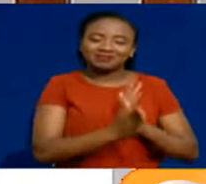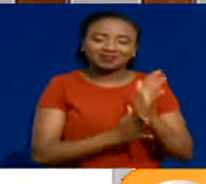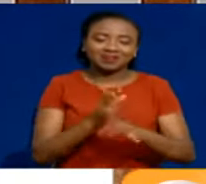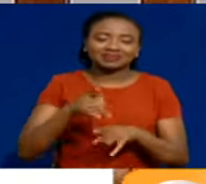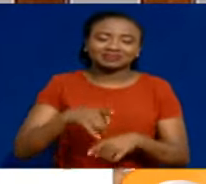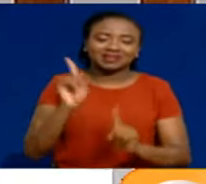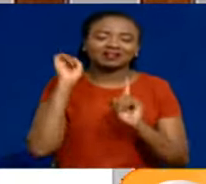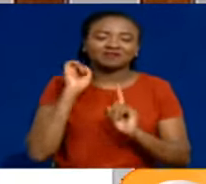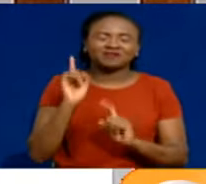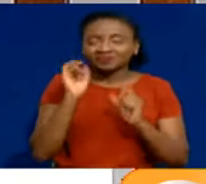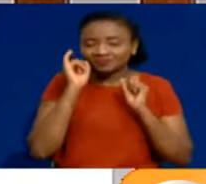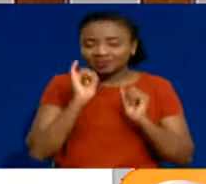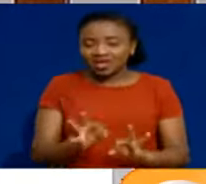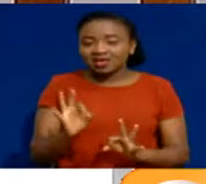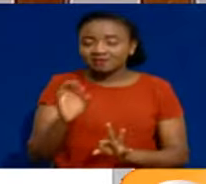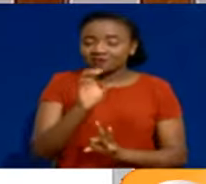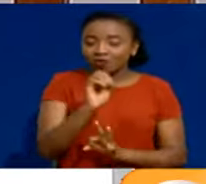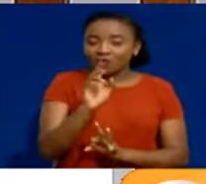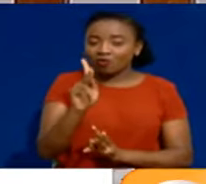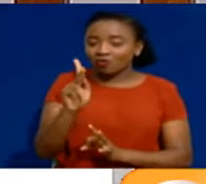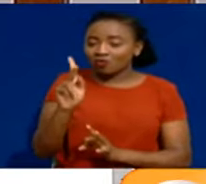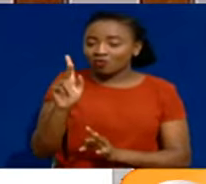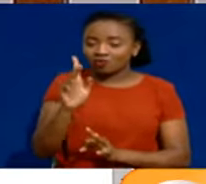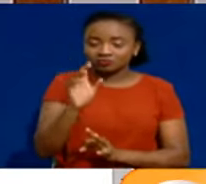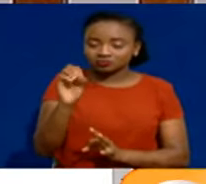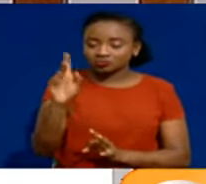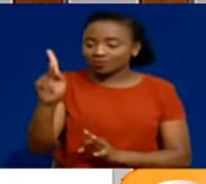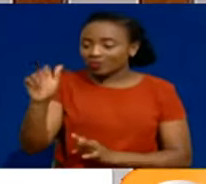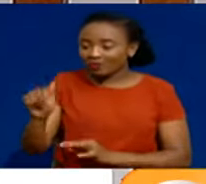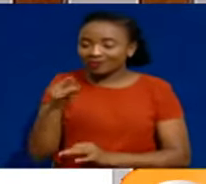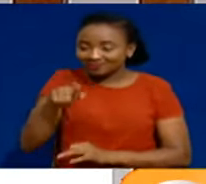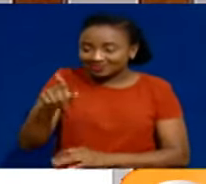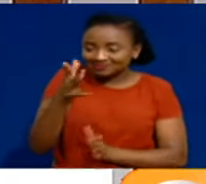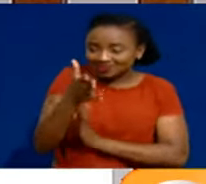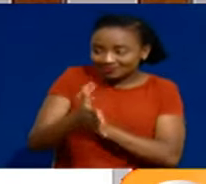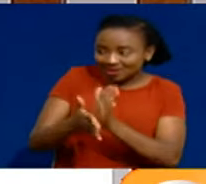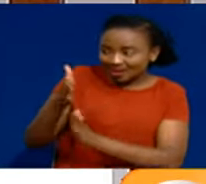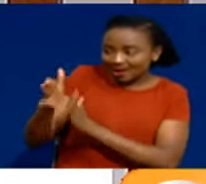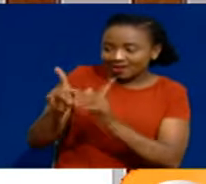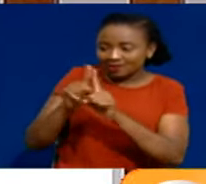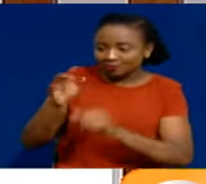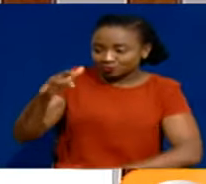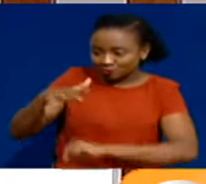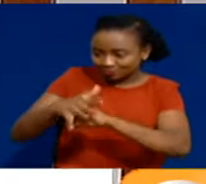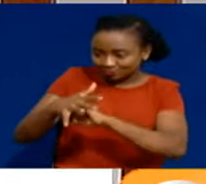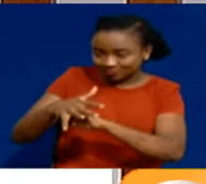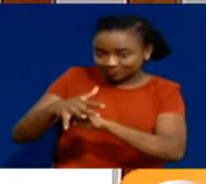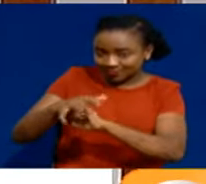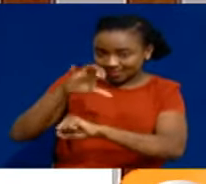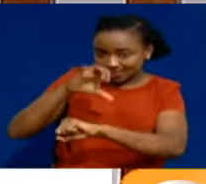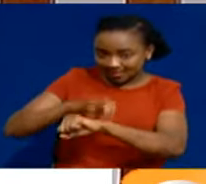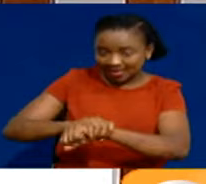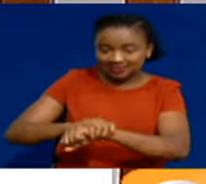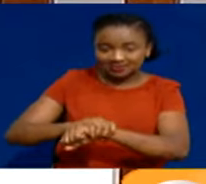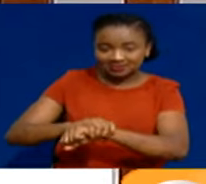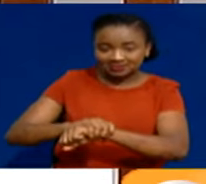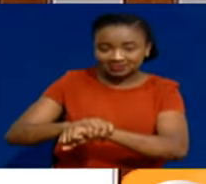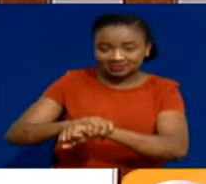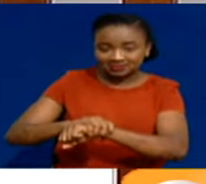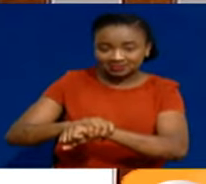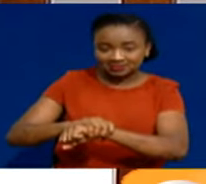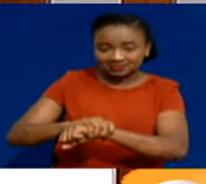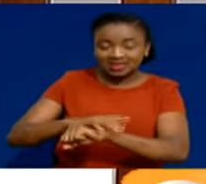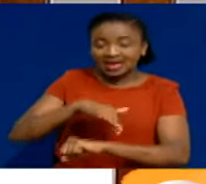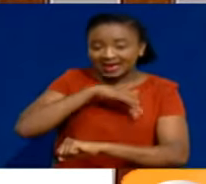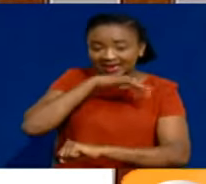if AUKUS you have asked and they are organizing themselves and they are endorsed by no other person other than